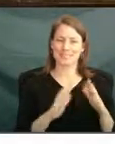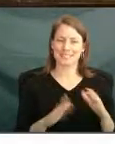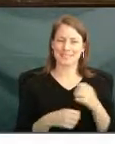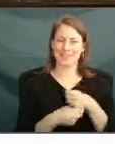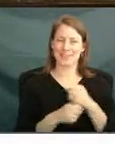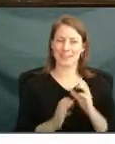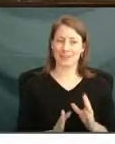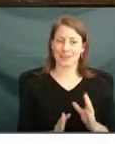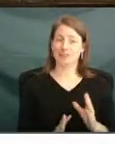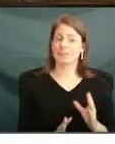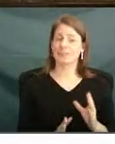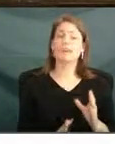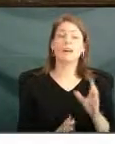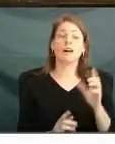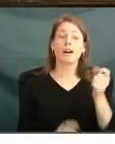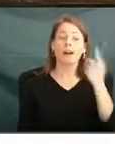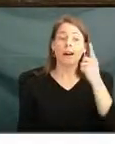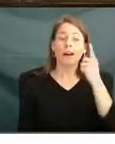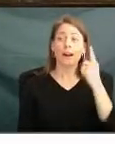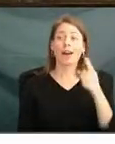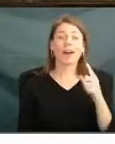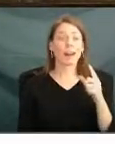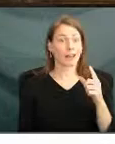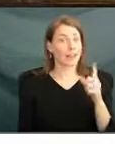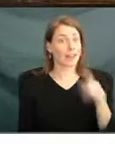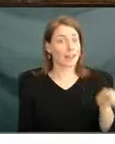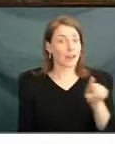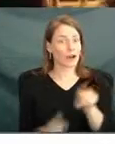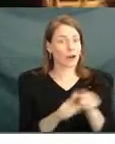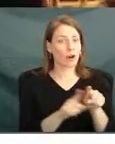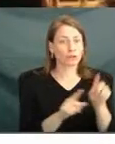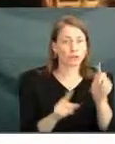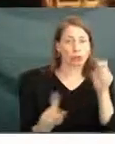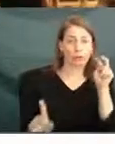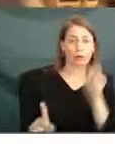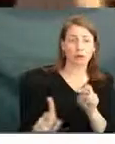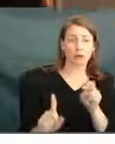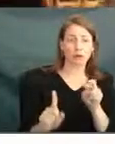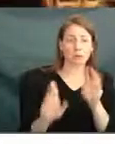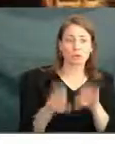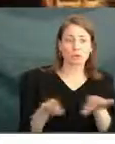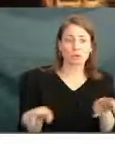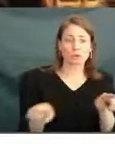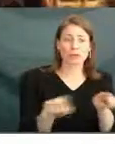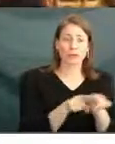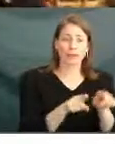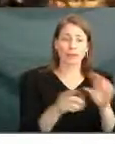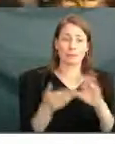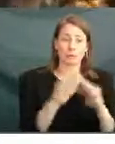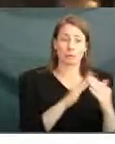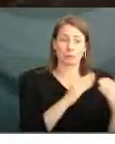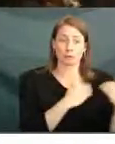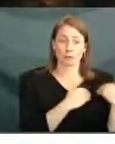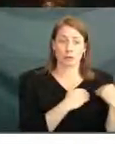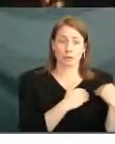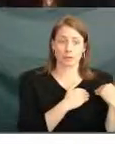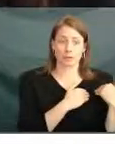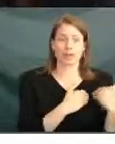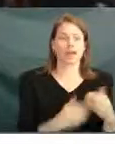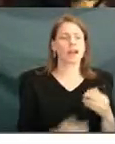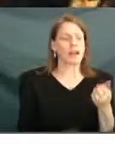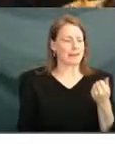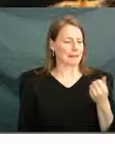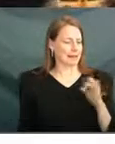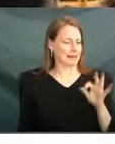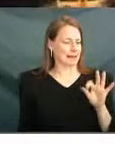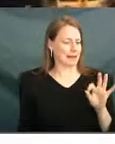This attitude was epitomised by the public response to a tragedy in the university town of Trondheim in 1994.